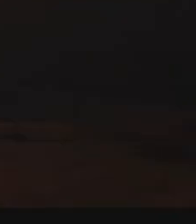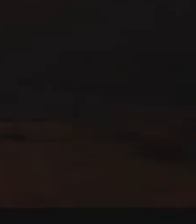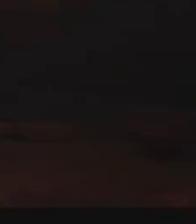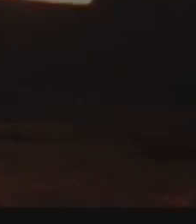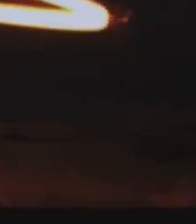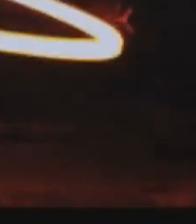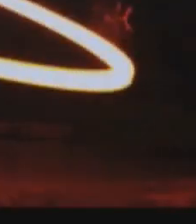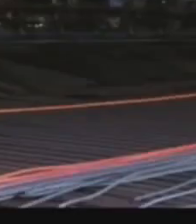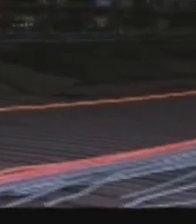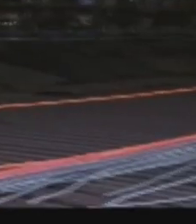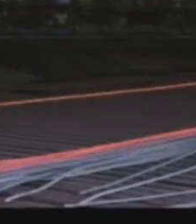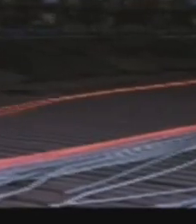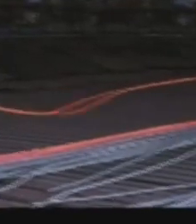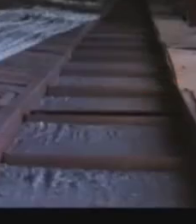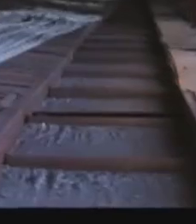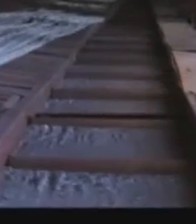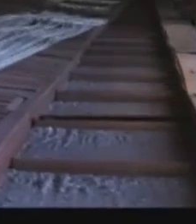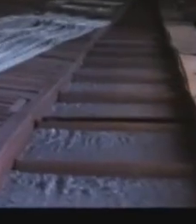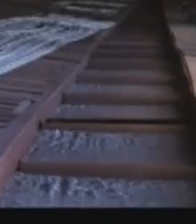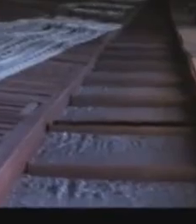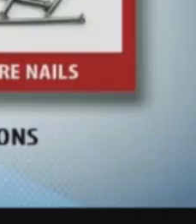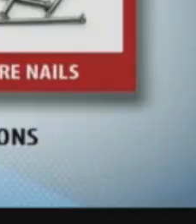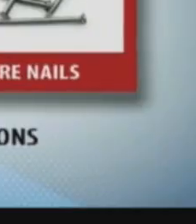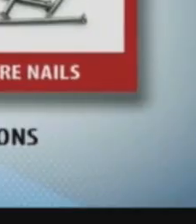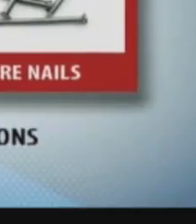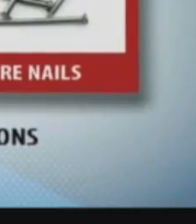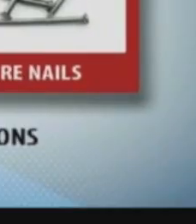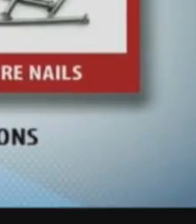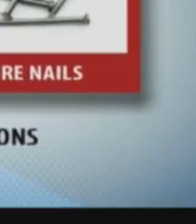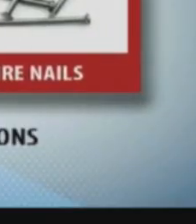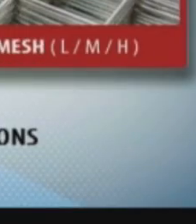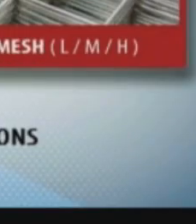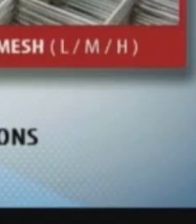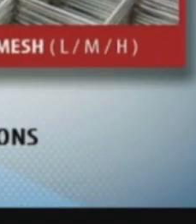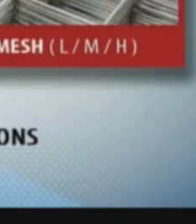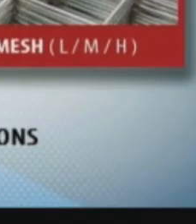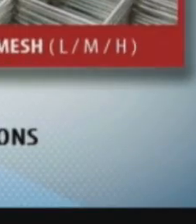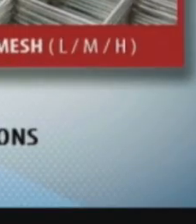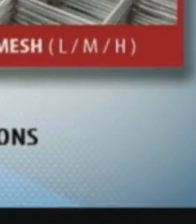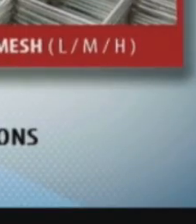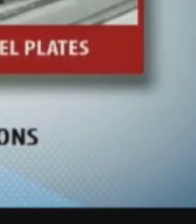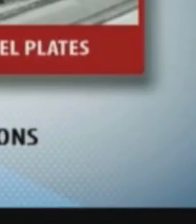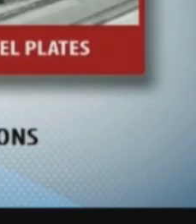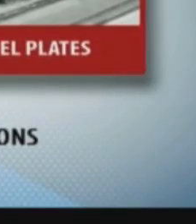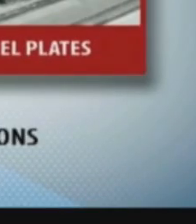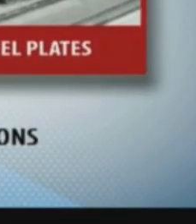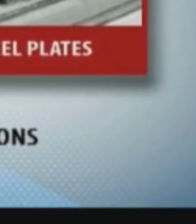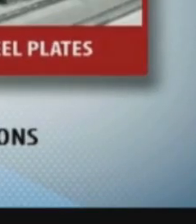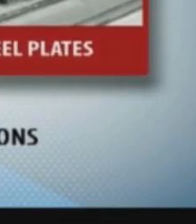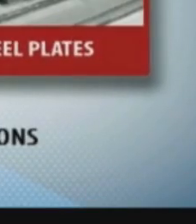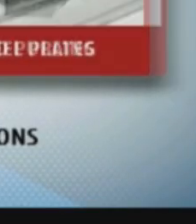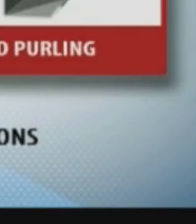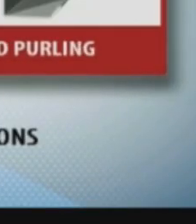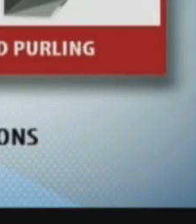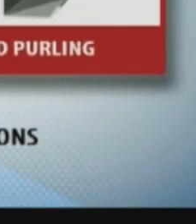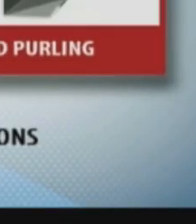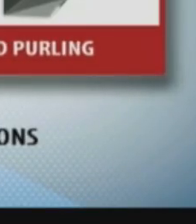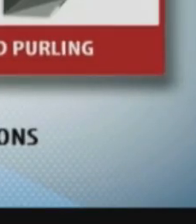Devki Steel Mills have provided quality building material with the widest range of associated steel products over the last three